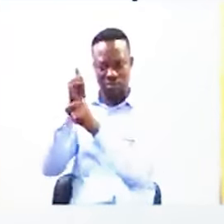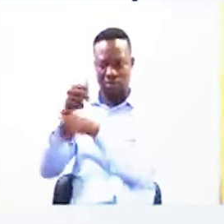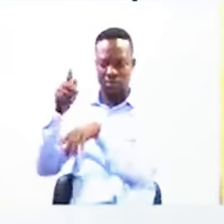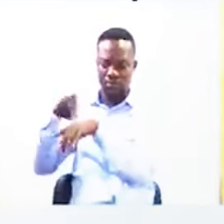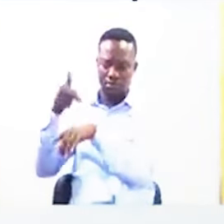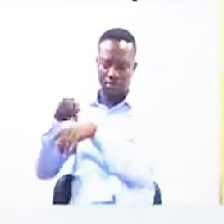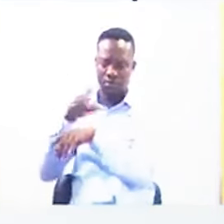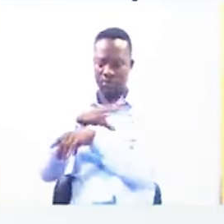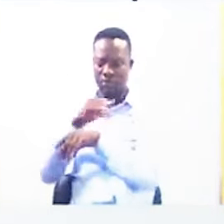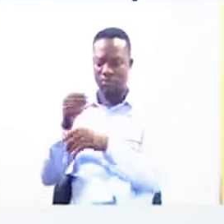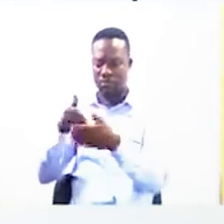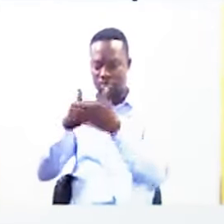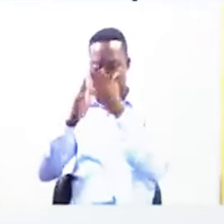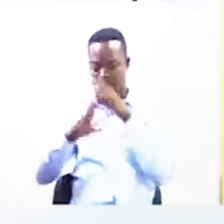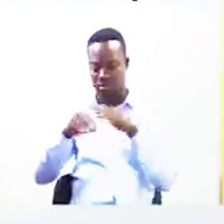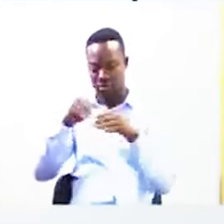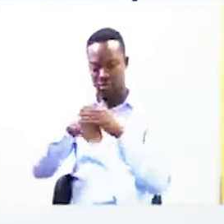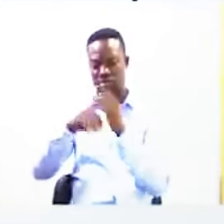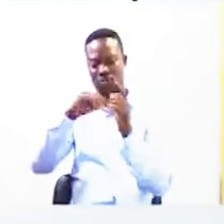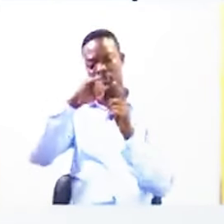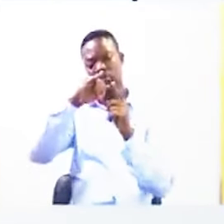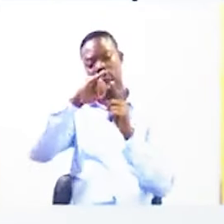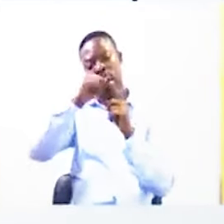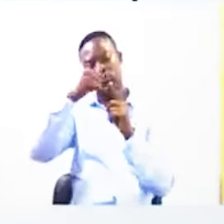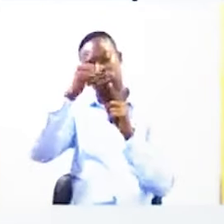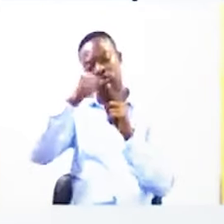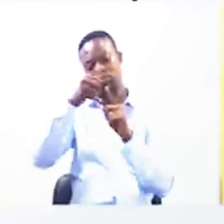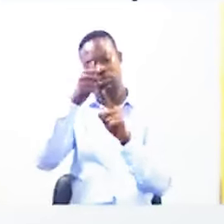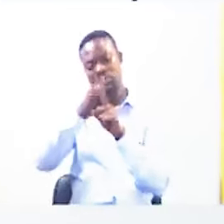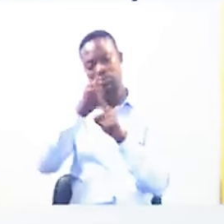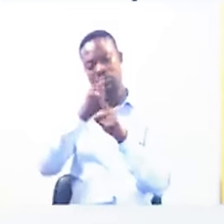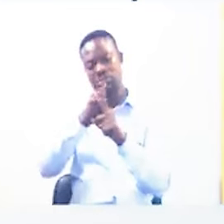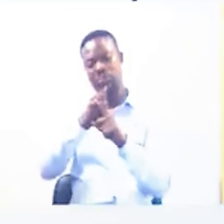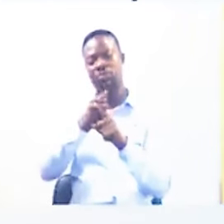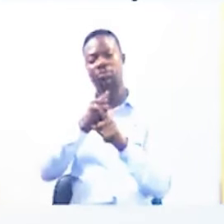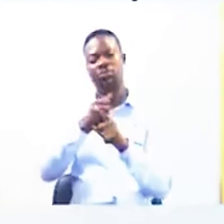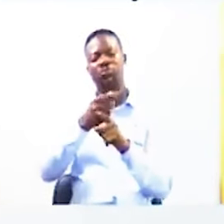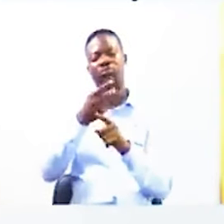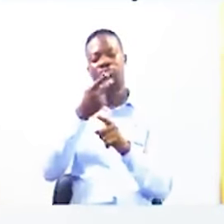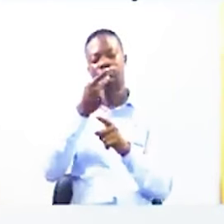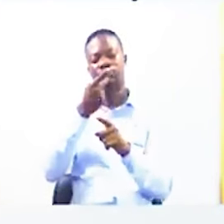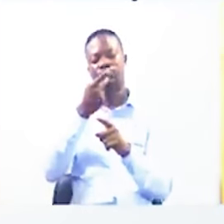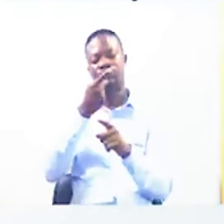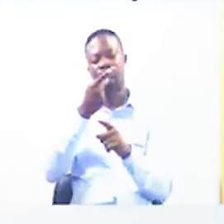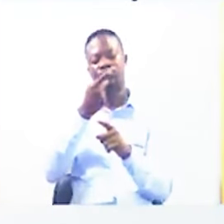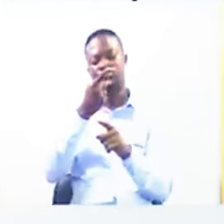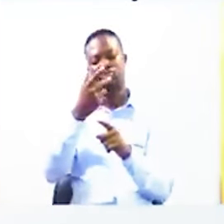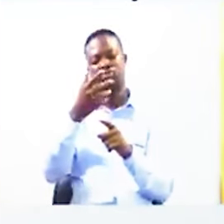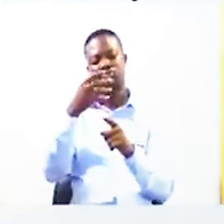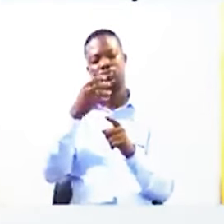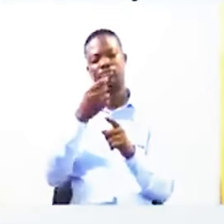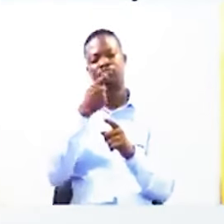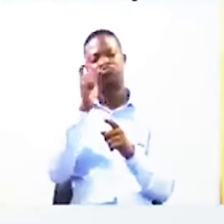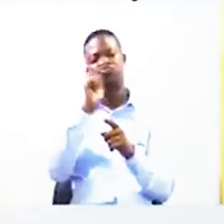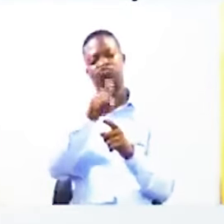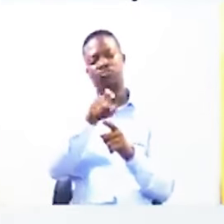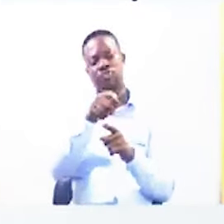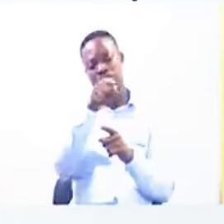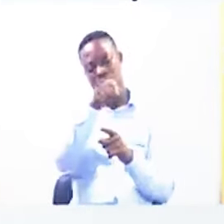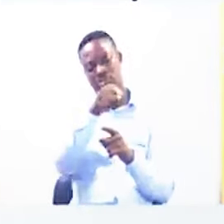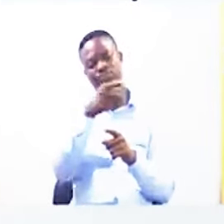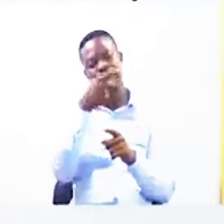and the leaders in Jerusalem have commissioned him, Paul, to preach among the